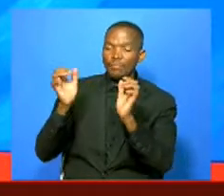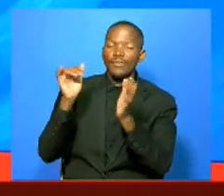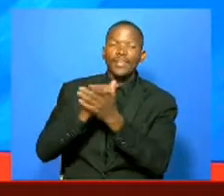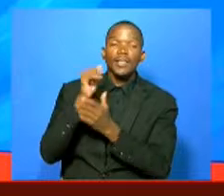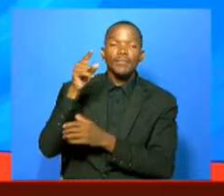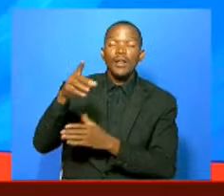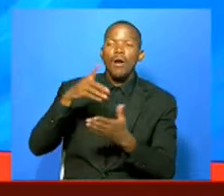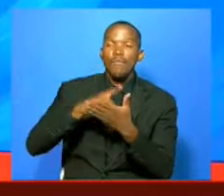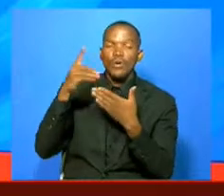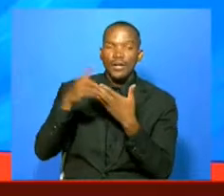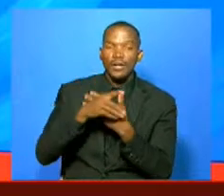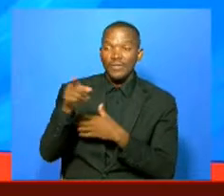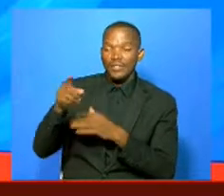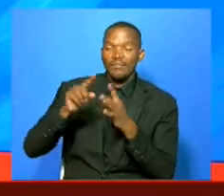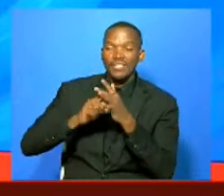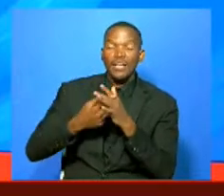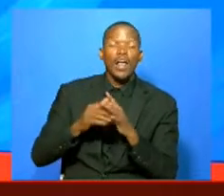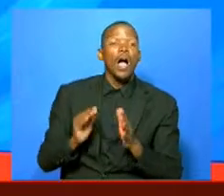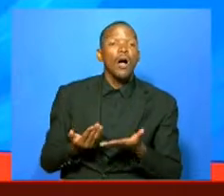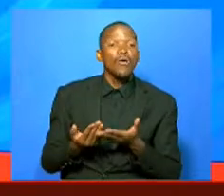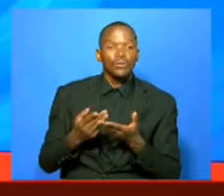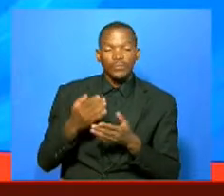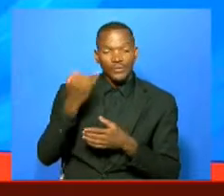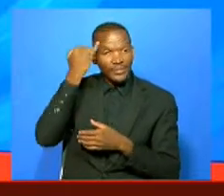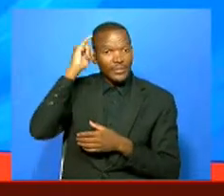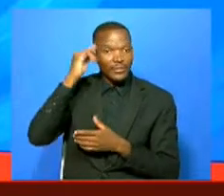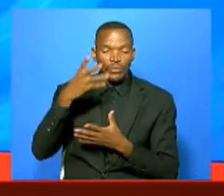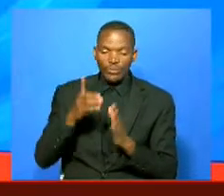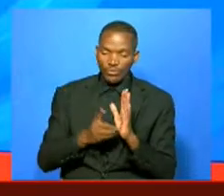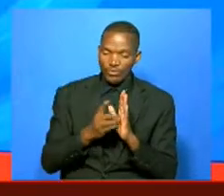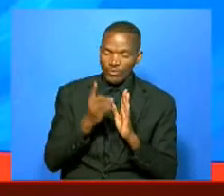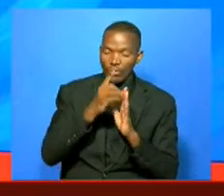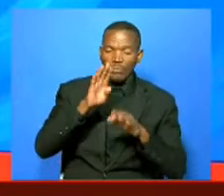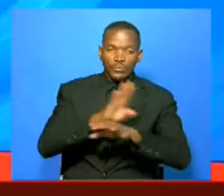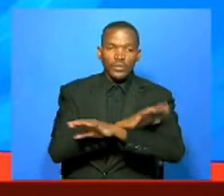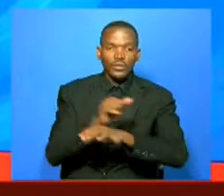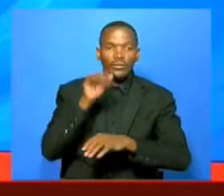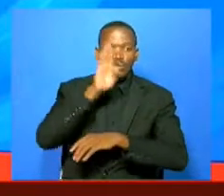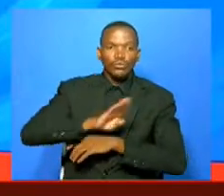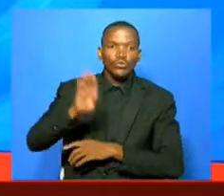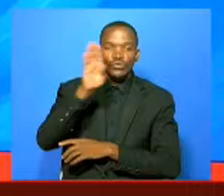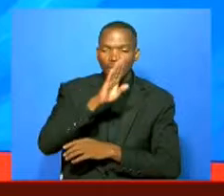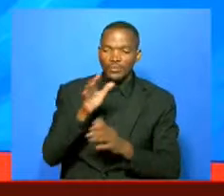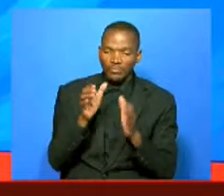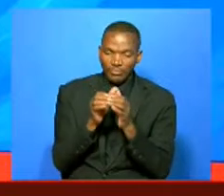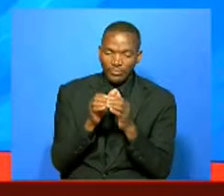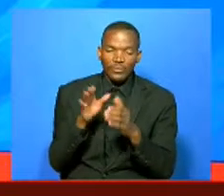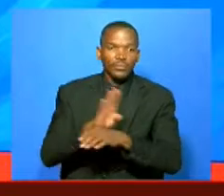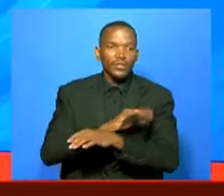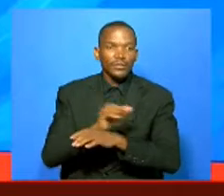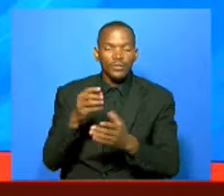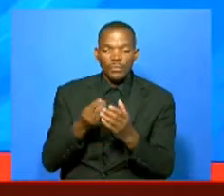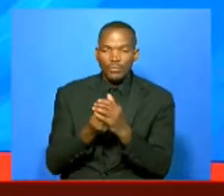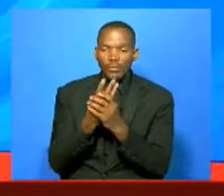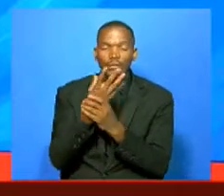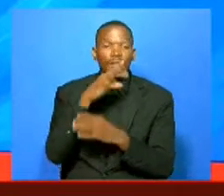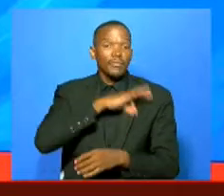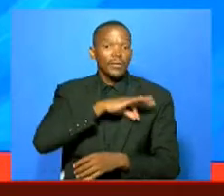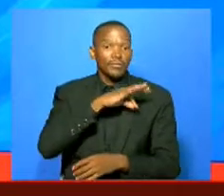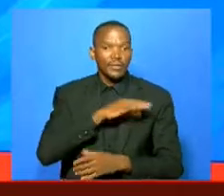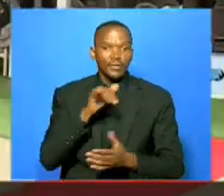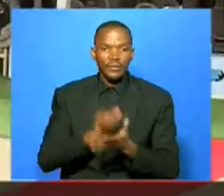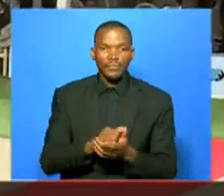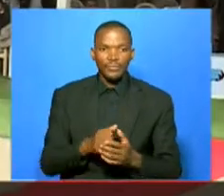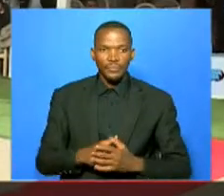gateletse fa lenaneo le le tlhamilwe ka maikaelelo a go godisa Batswana ba dikgwebo tse dipotlana go oketsa dipoelo. Maranyane sa Makata